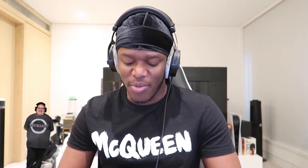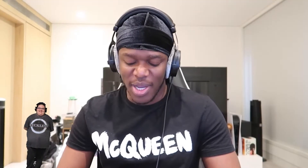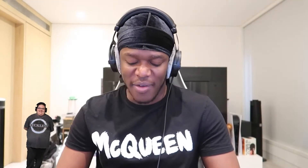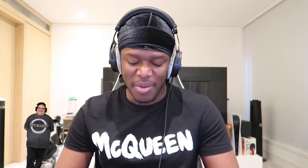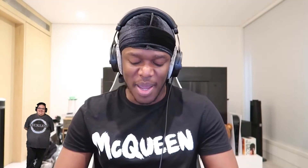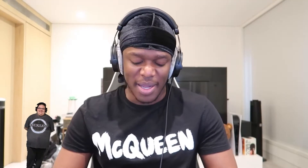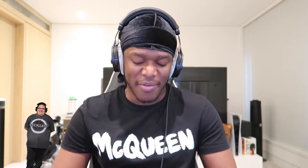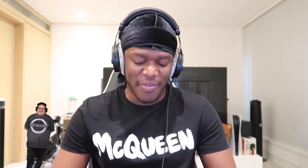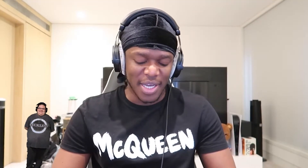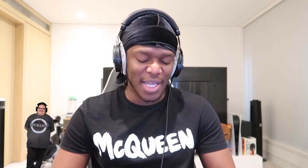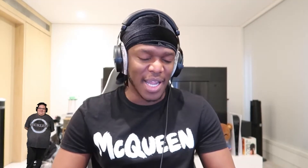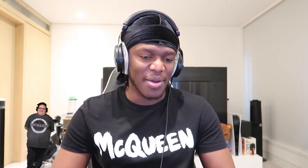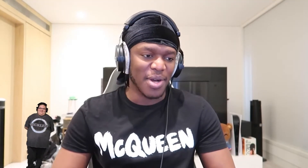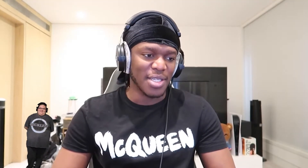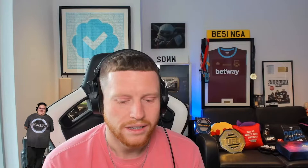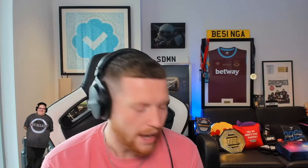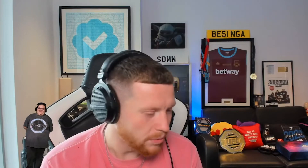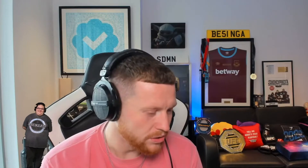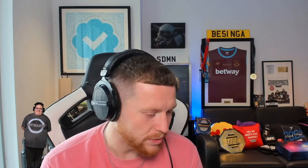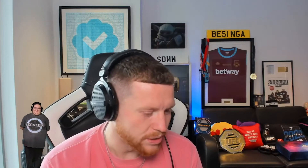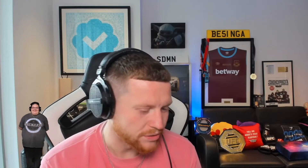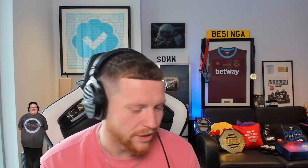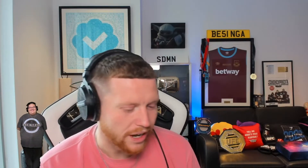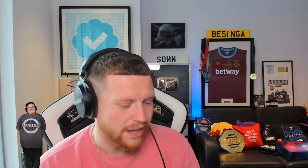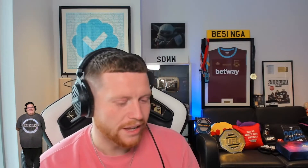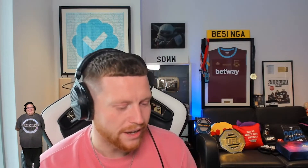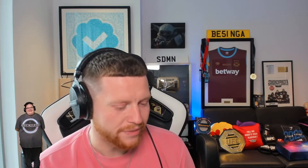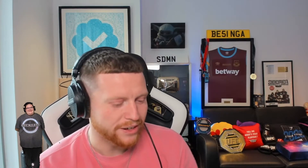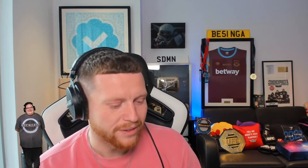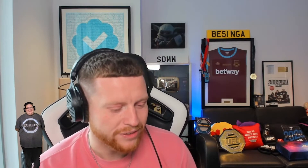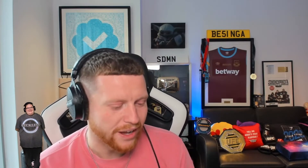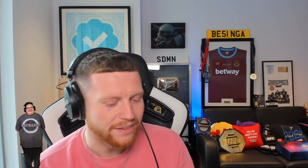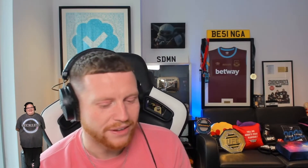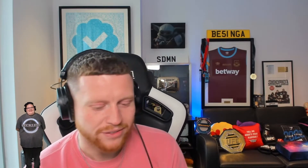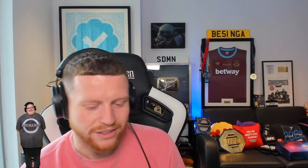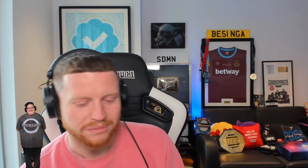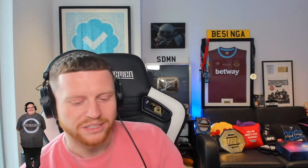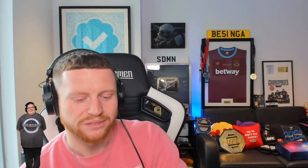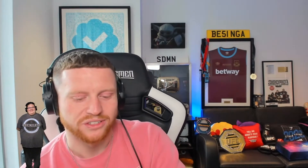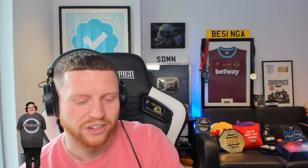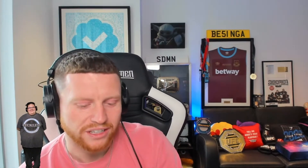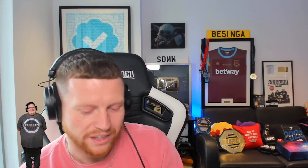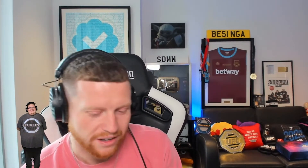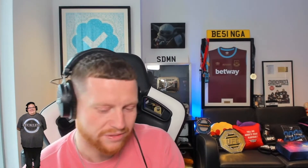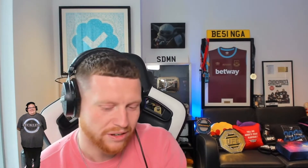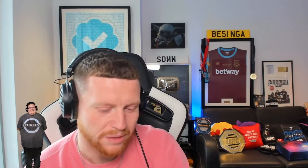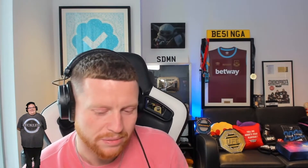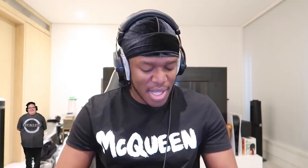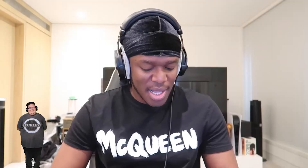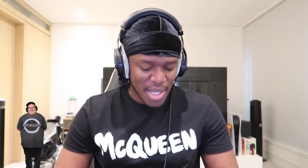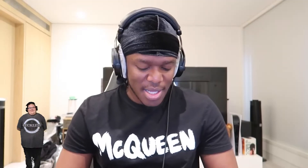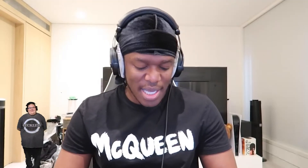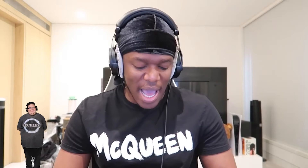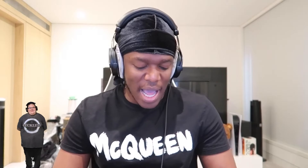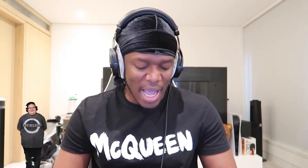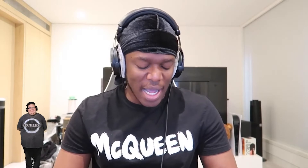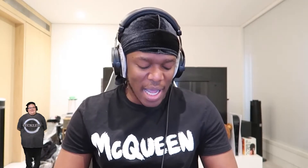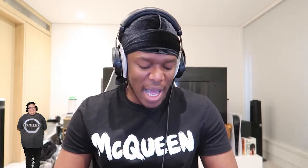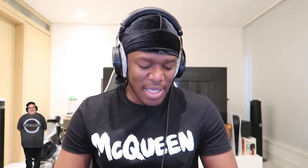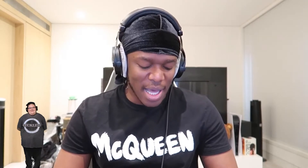Later. I think we definitely made it funnier than it was. Yeah, it was funny. I feel like I've definitely got myself a strike there. I feel like people are gonna hate